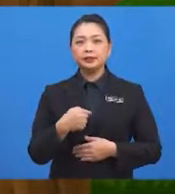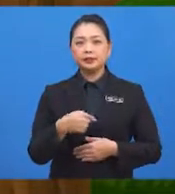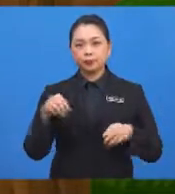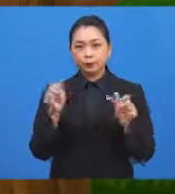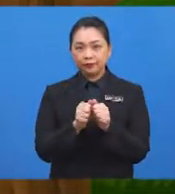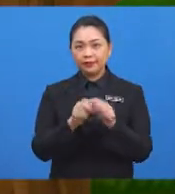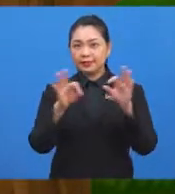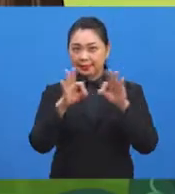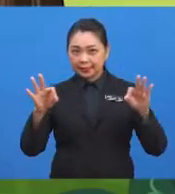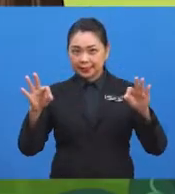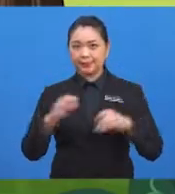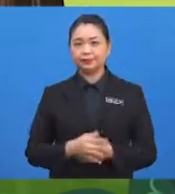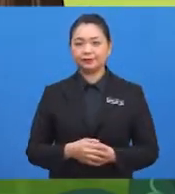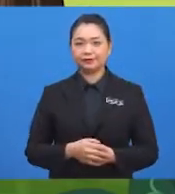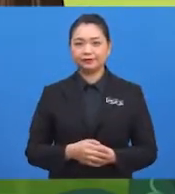sentences?